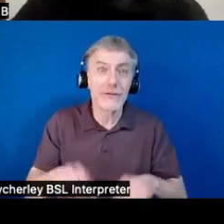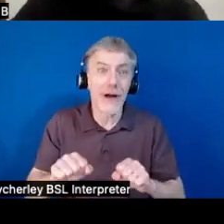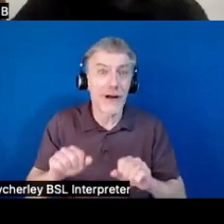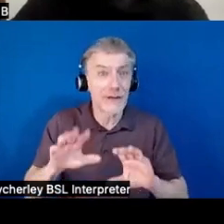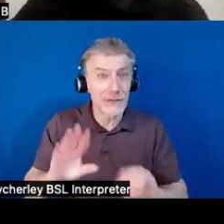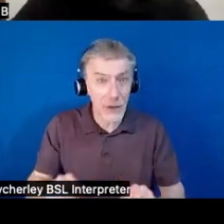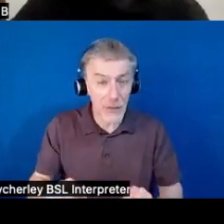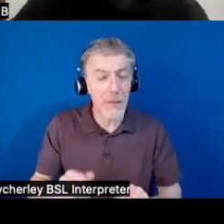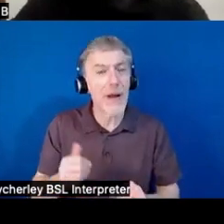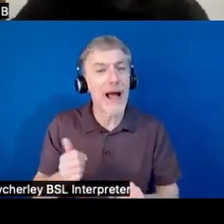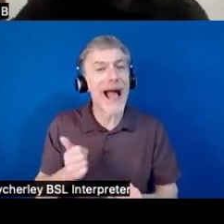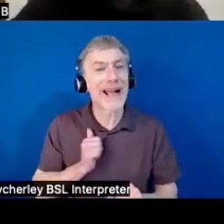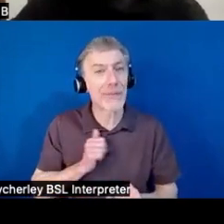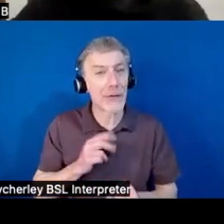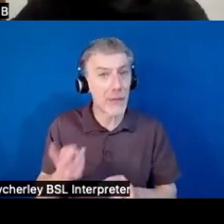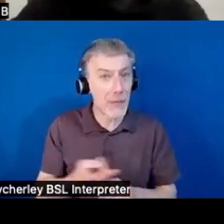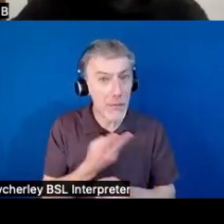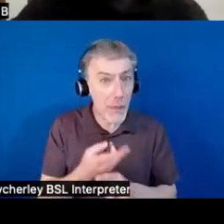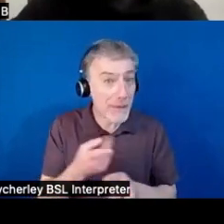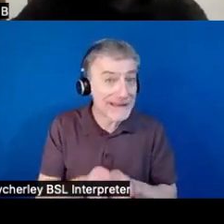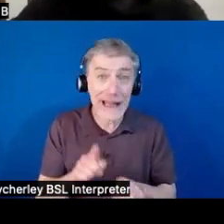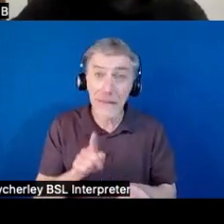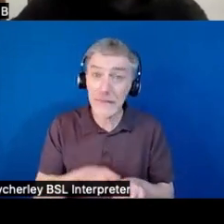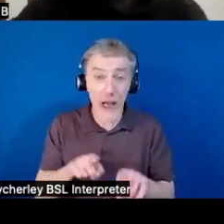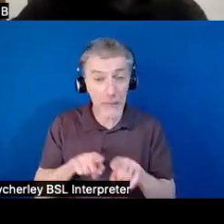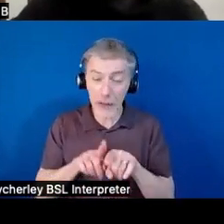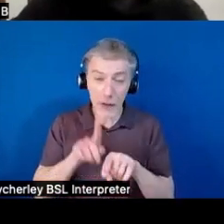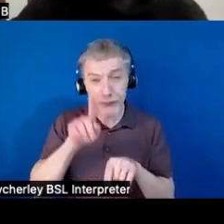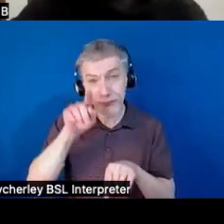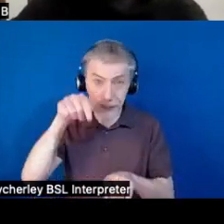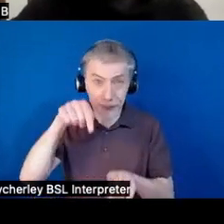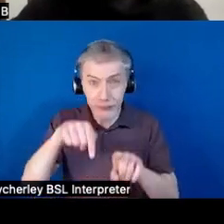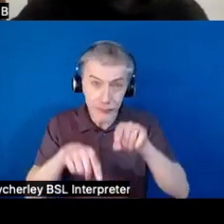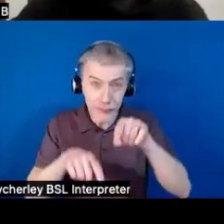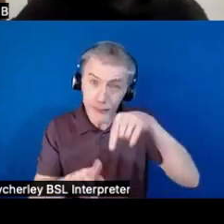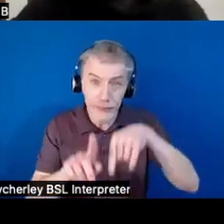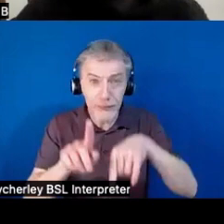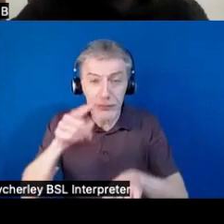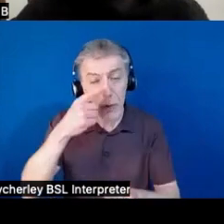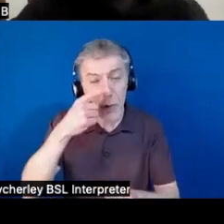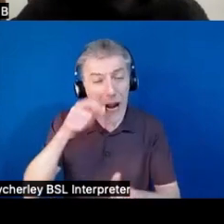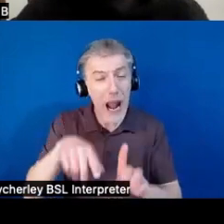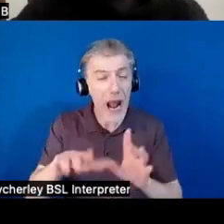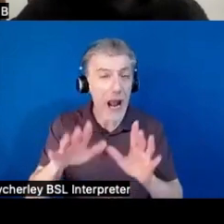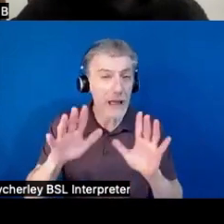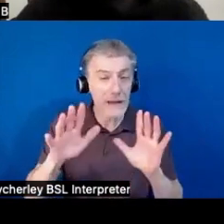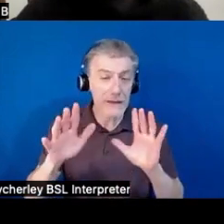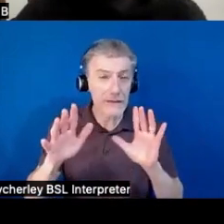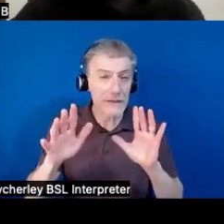So fragmentation is not necessarily the only way of thinking through that, but to be able to